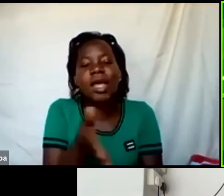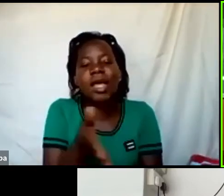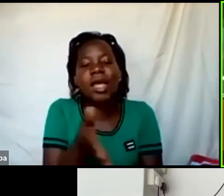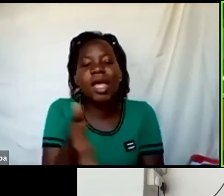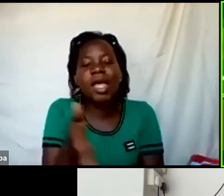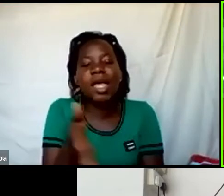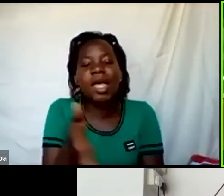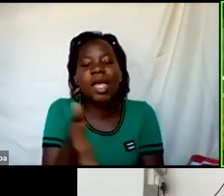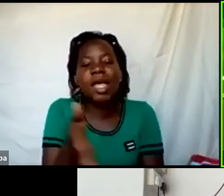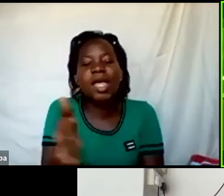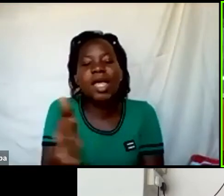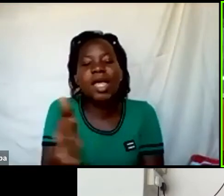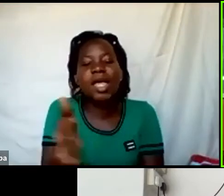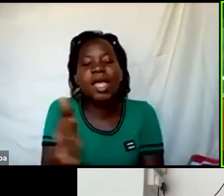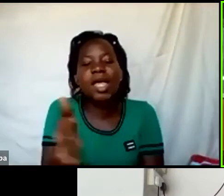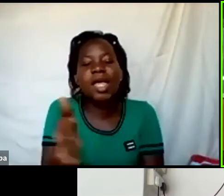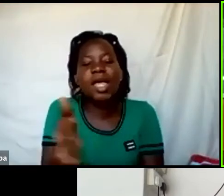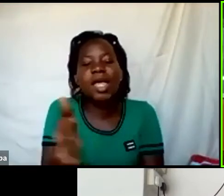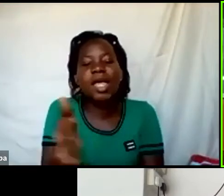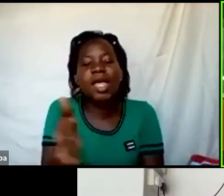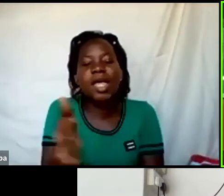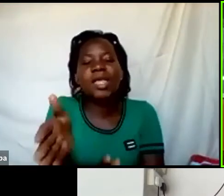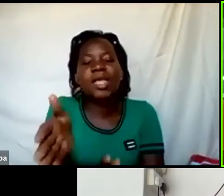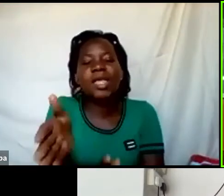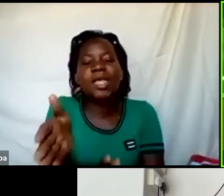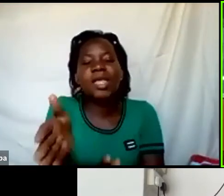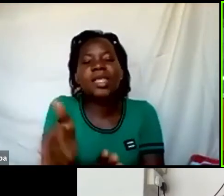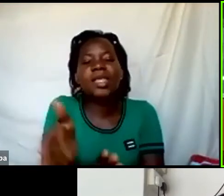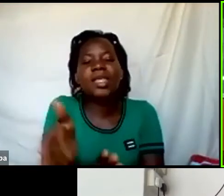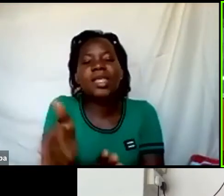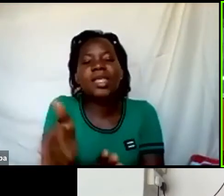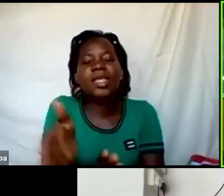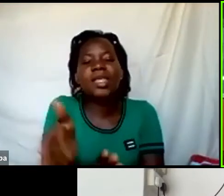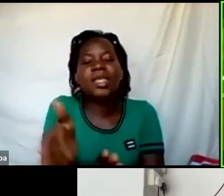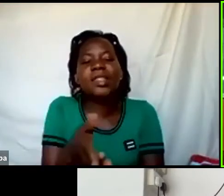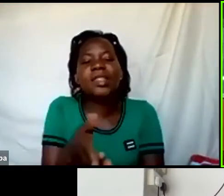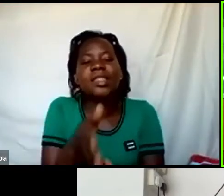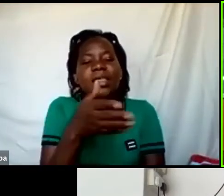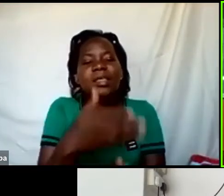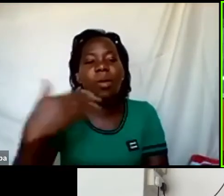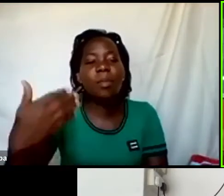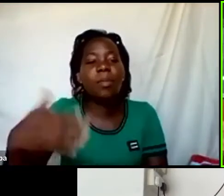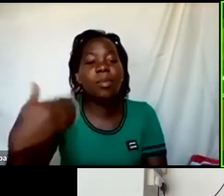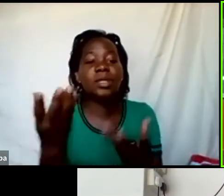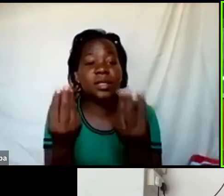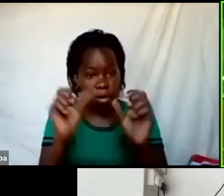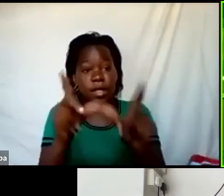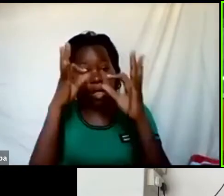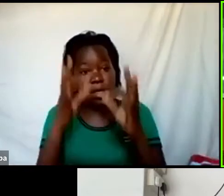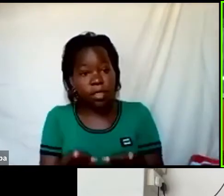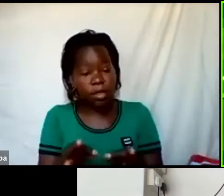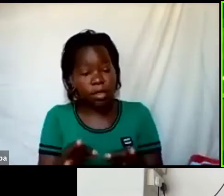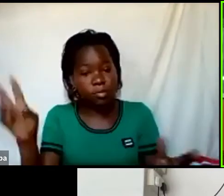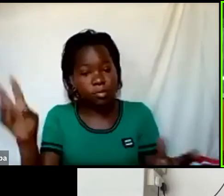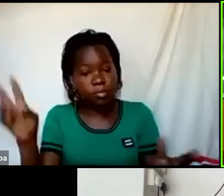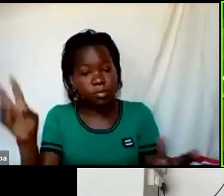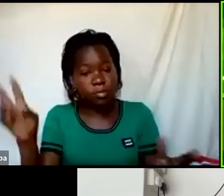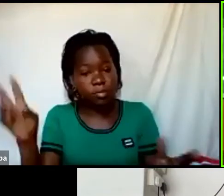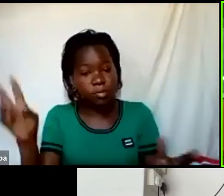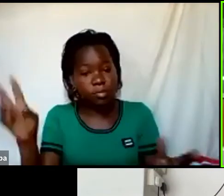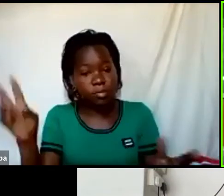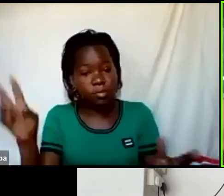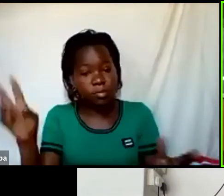you're able to get the certification if your product passes the test. So yes, there are a series of tests, because